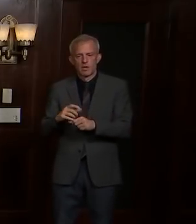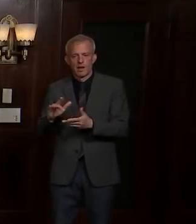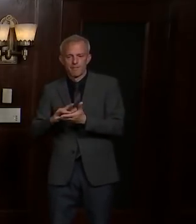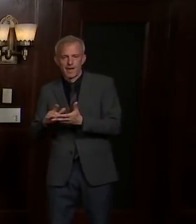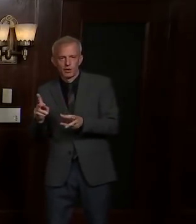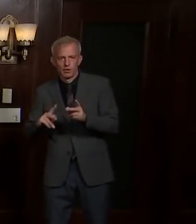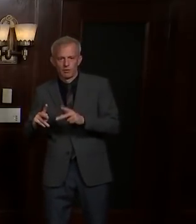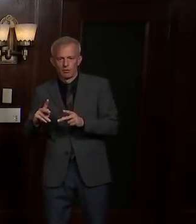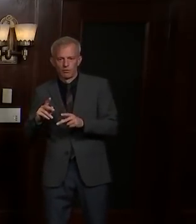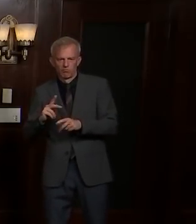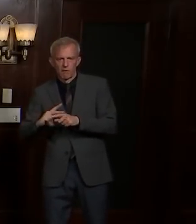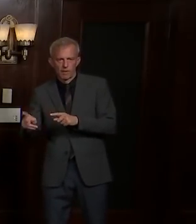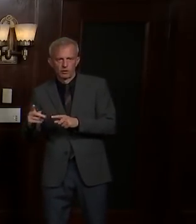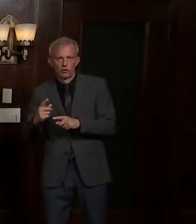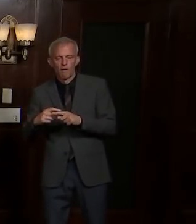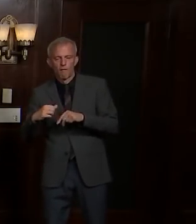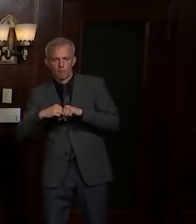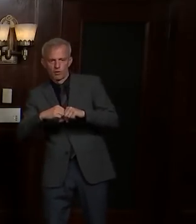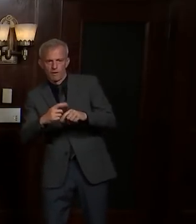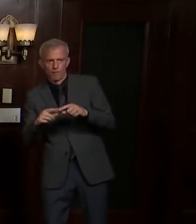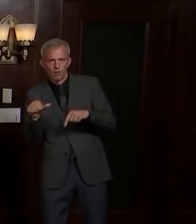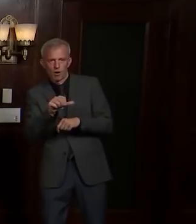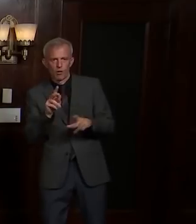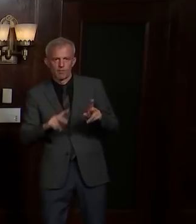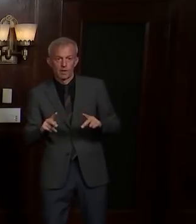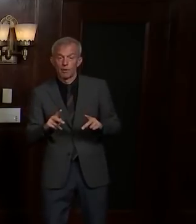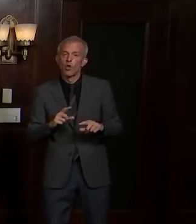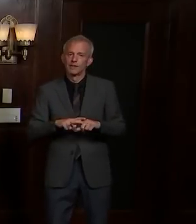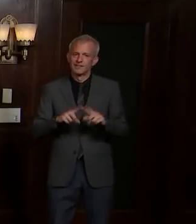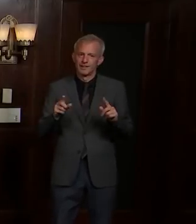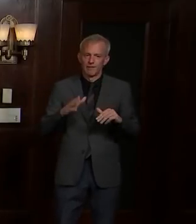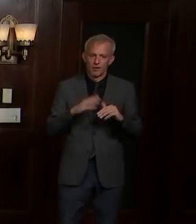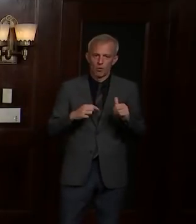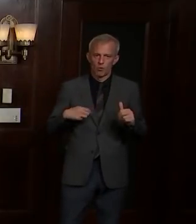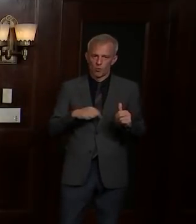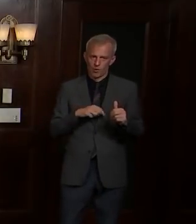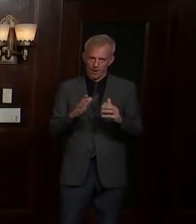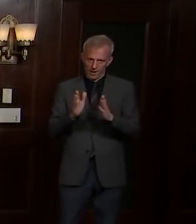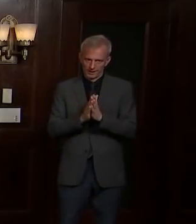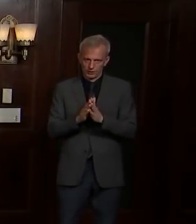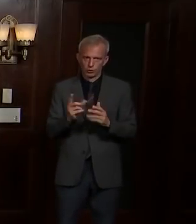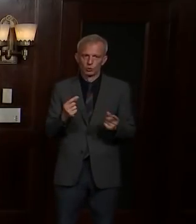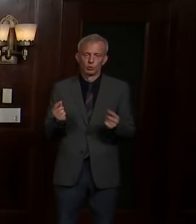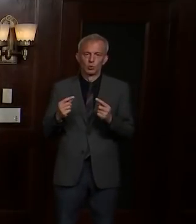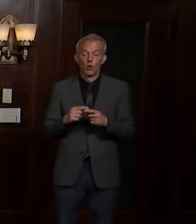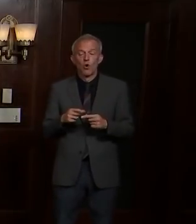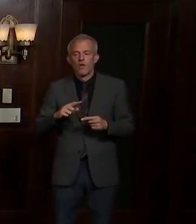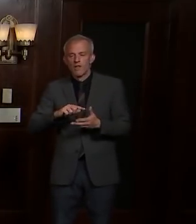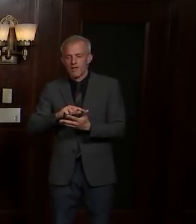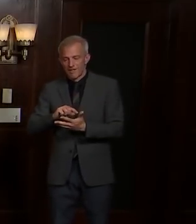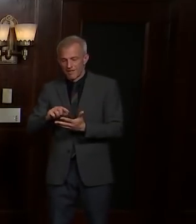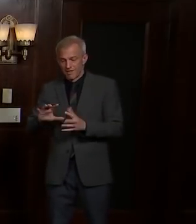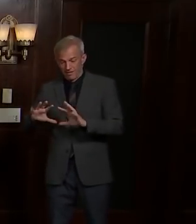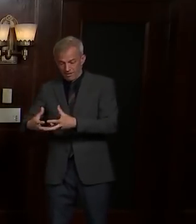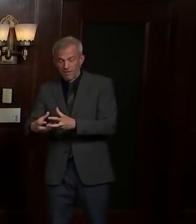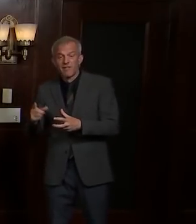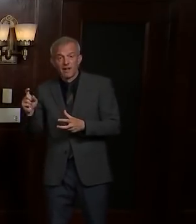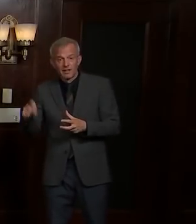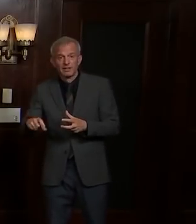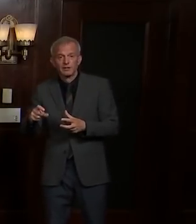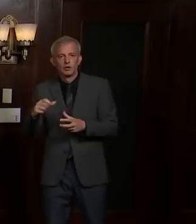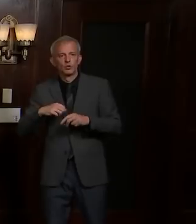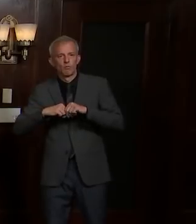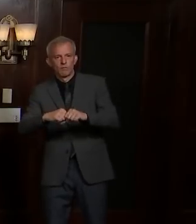you to do, which is protect other people from you. They need to be protected from sick people, from people that they're caring for. And the best